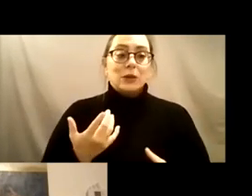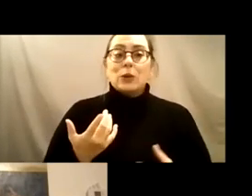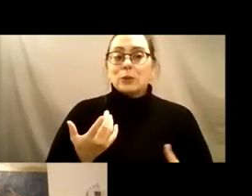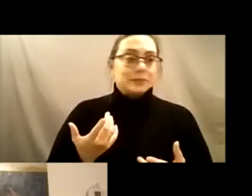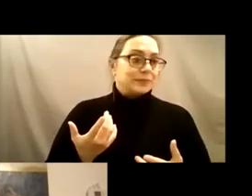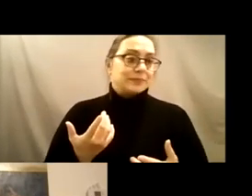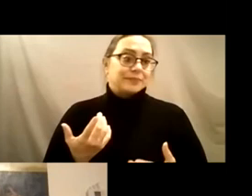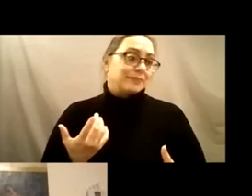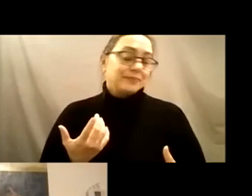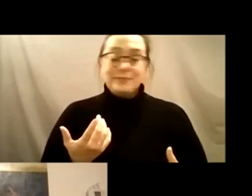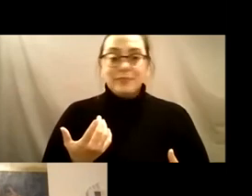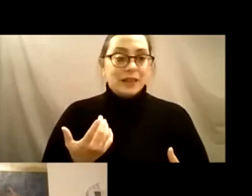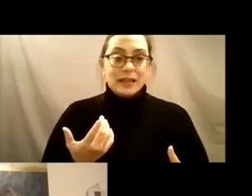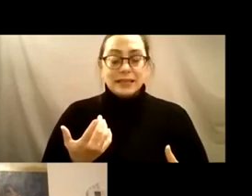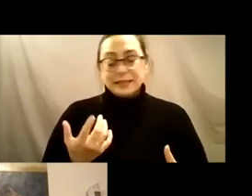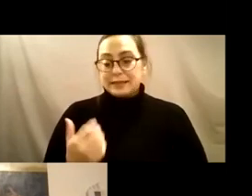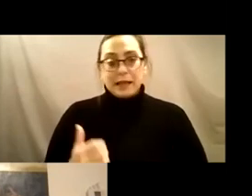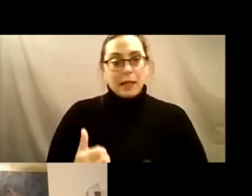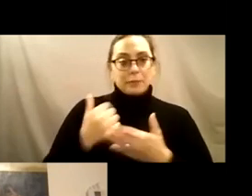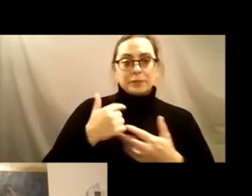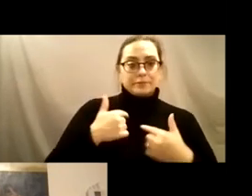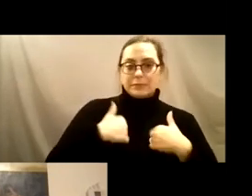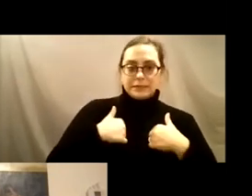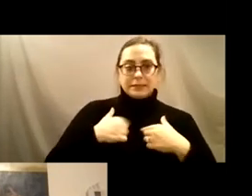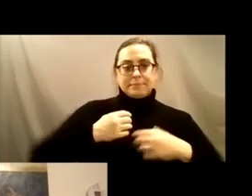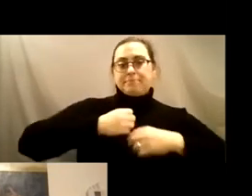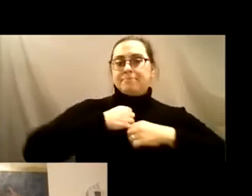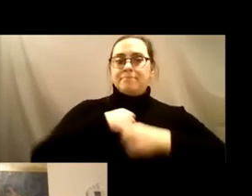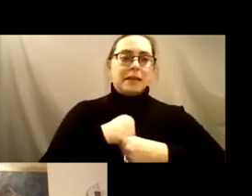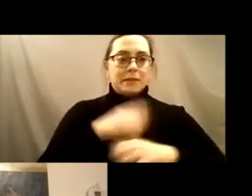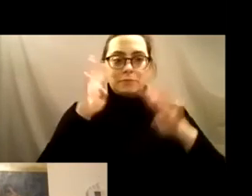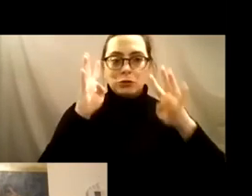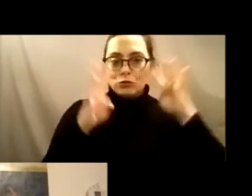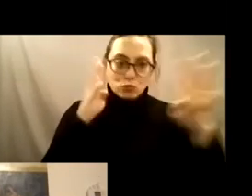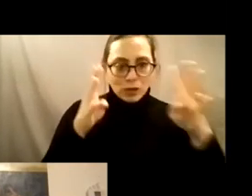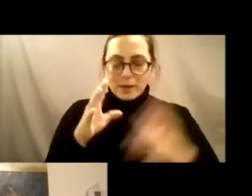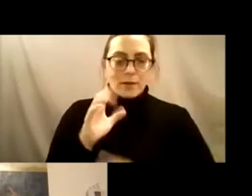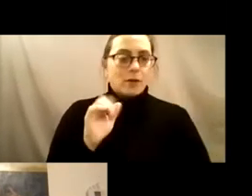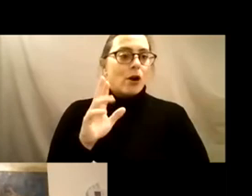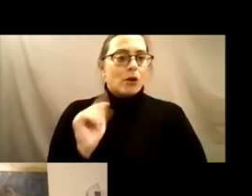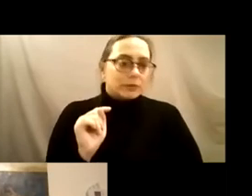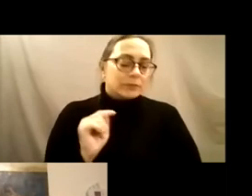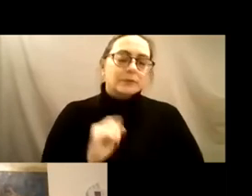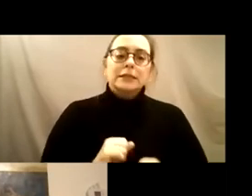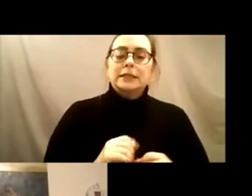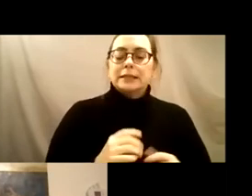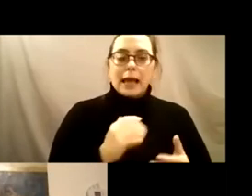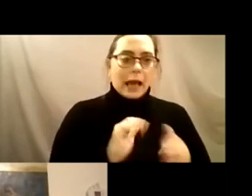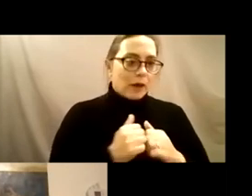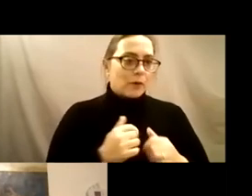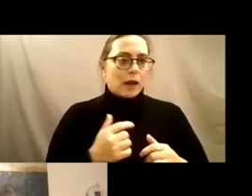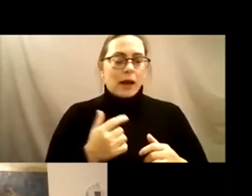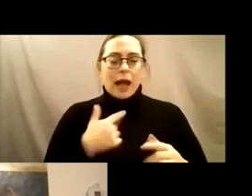part of my artistry. It's part of how I relate to different. It's how I